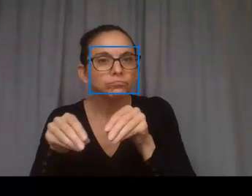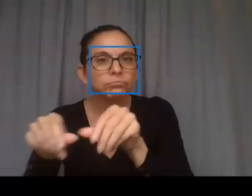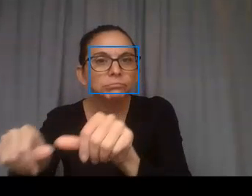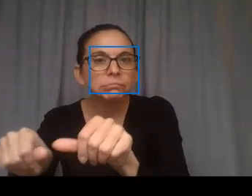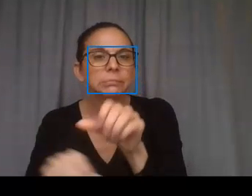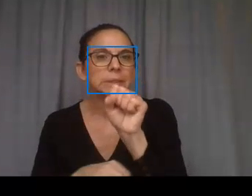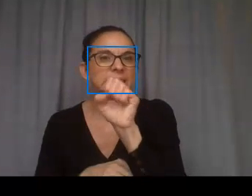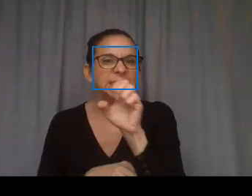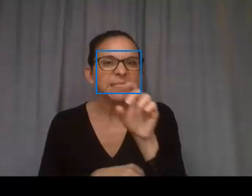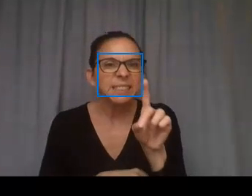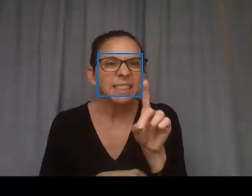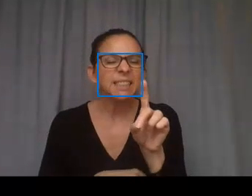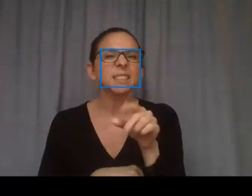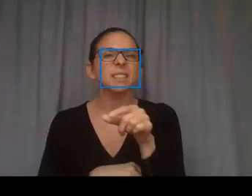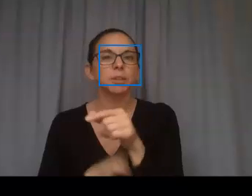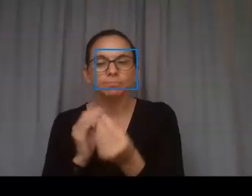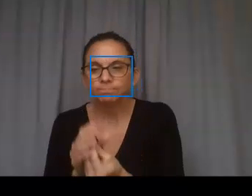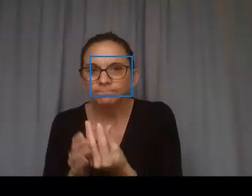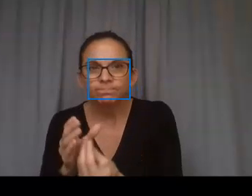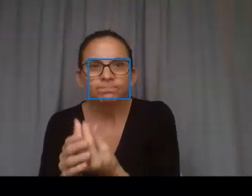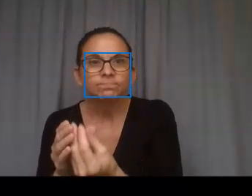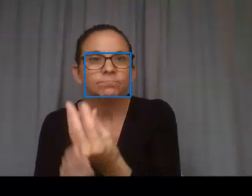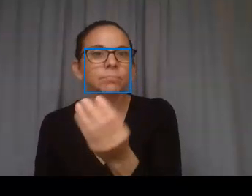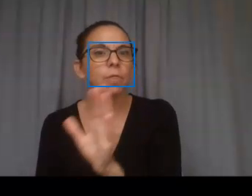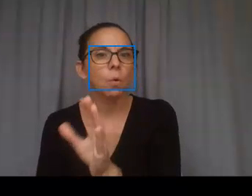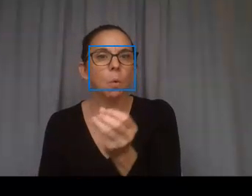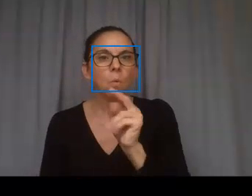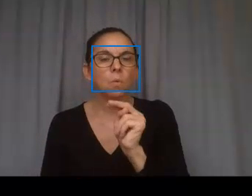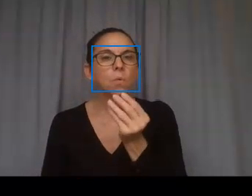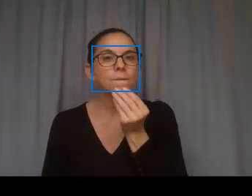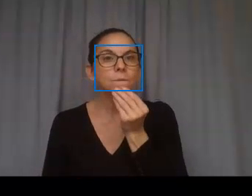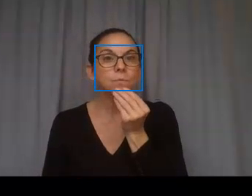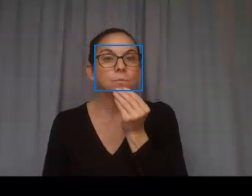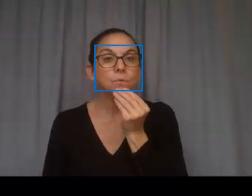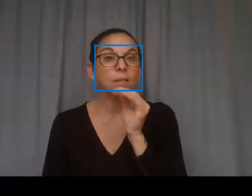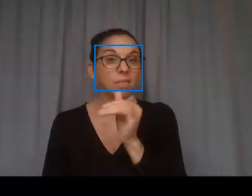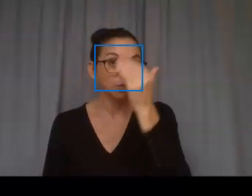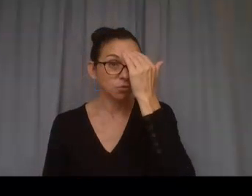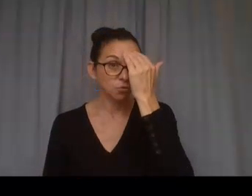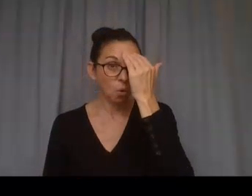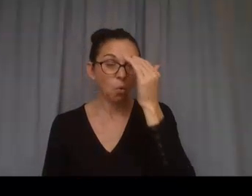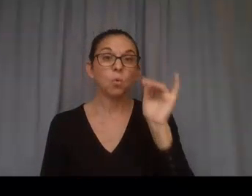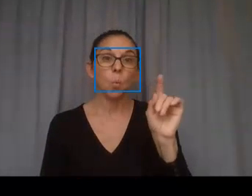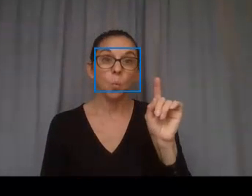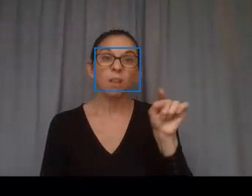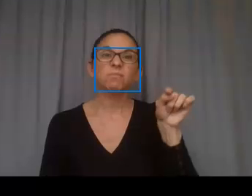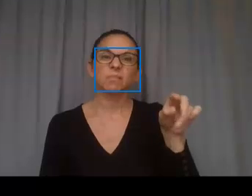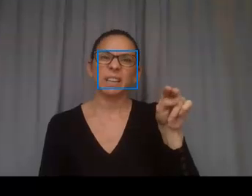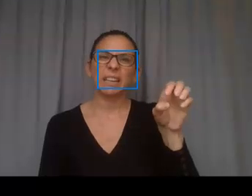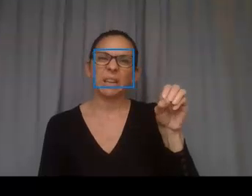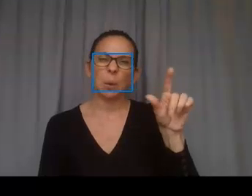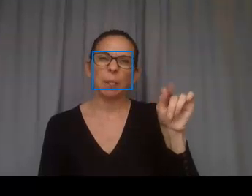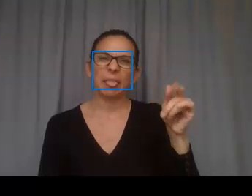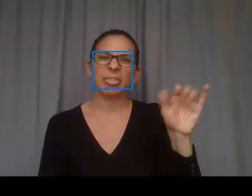controlling the plants and they're starting to grow food. And this is basically known as the Neolithic Revolution. This is the shift